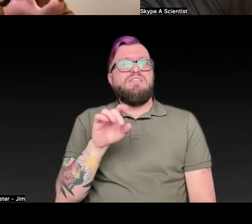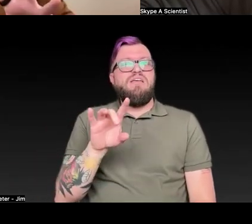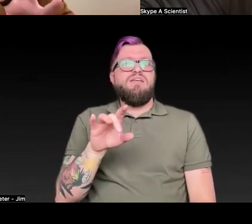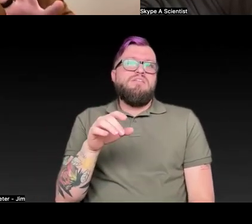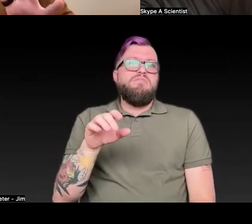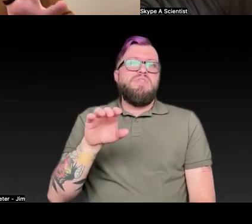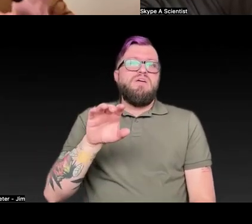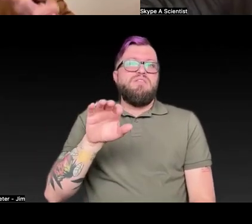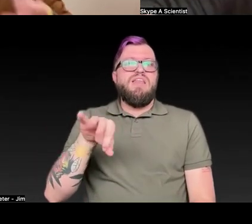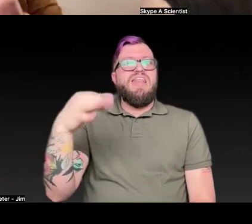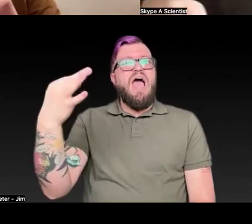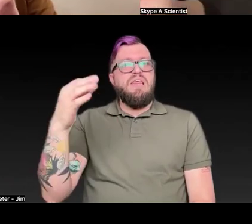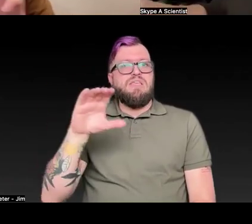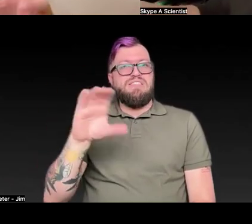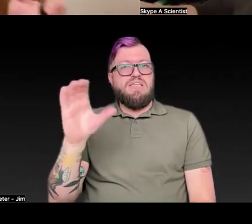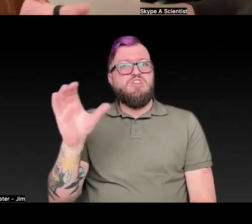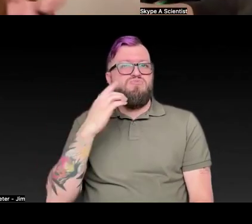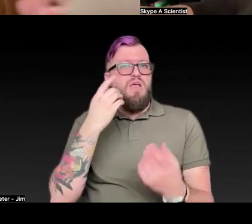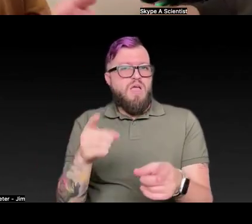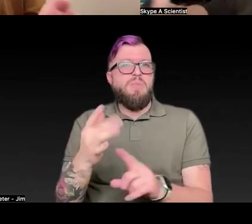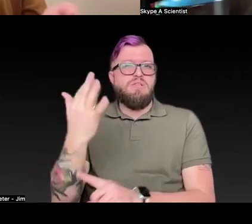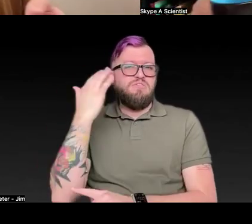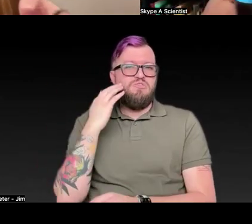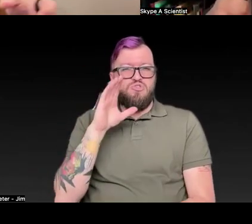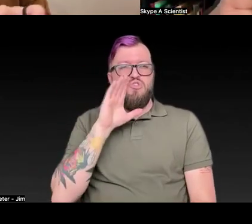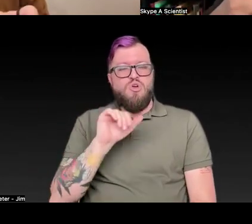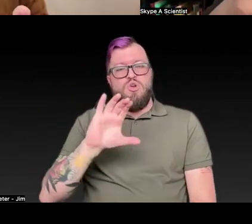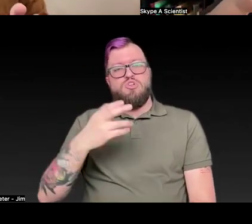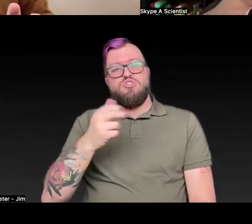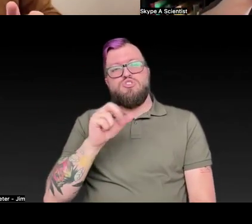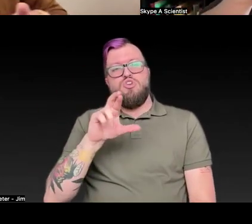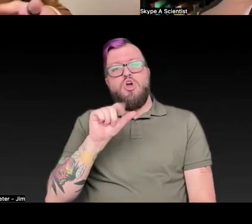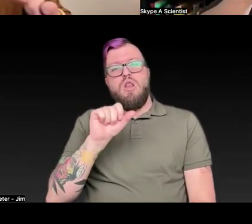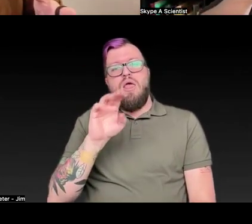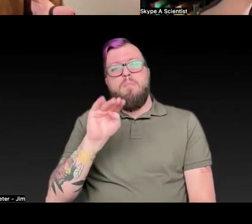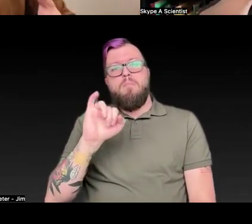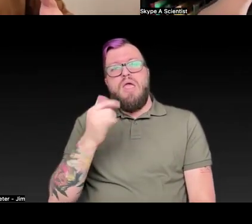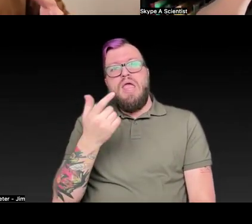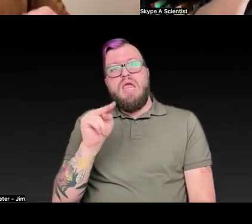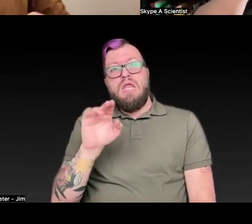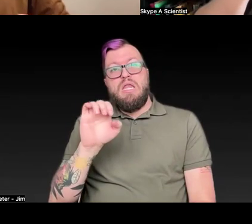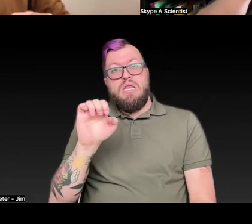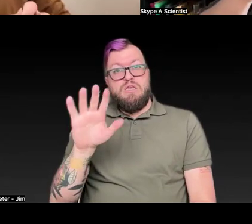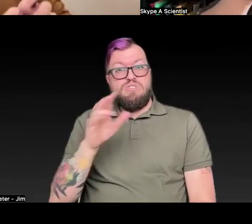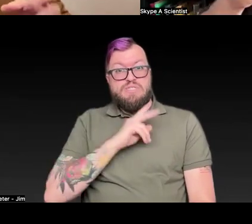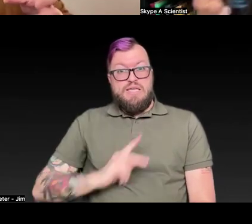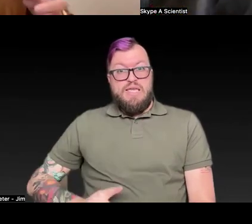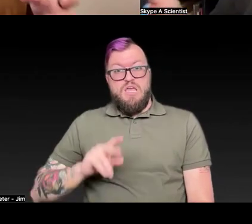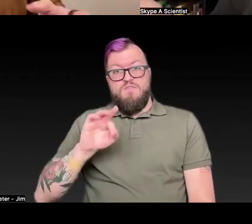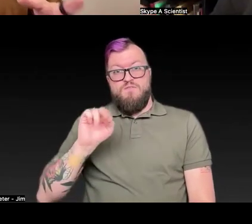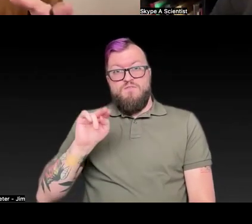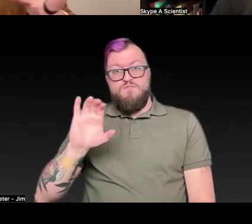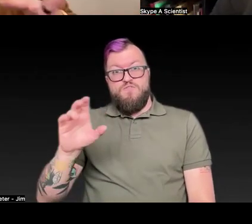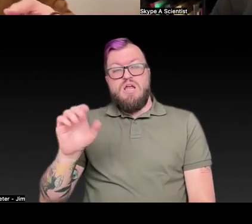so it, you may know Charlemagne was the king of France, the king of the Franks, and he's a member of it's called